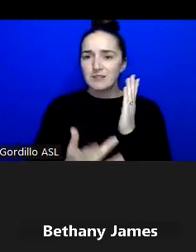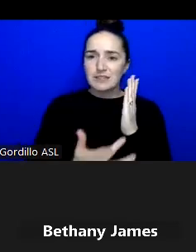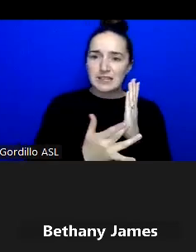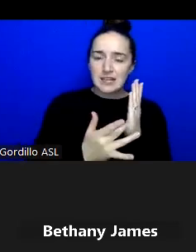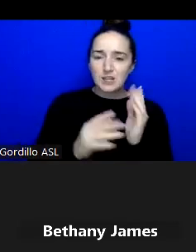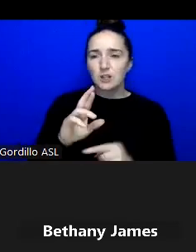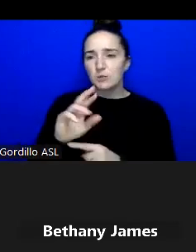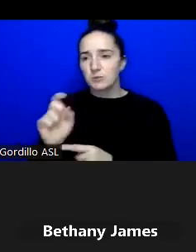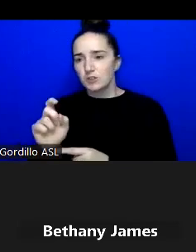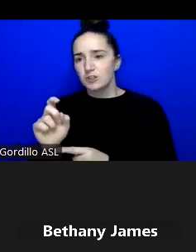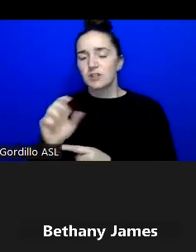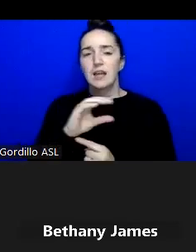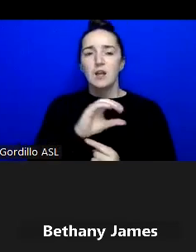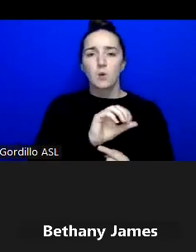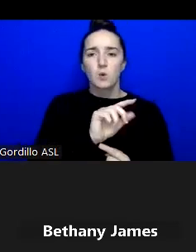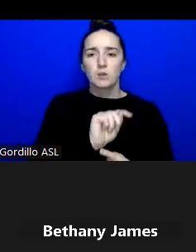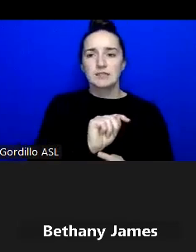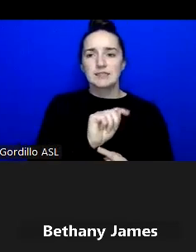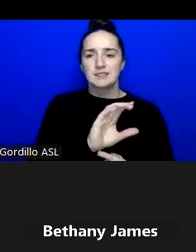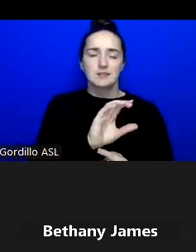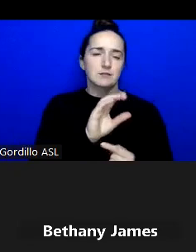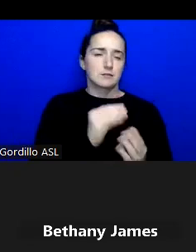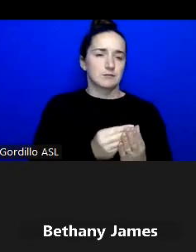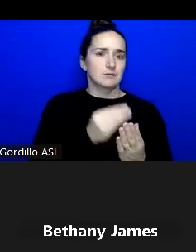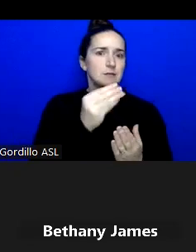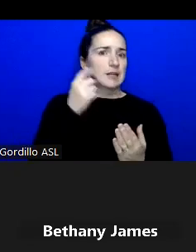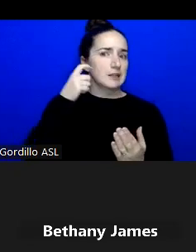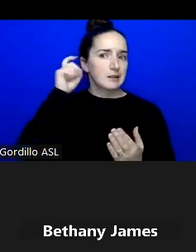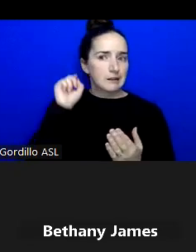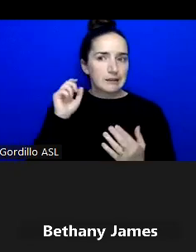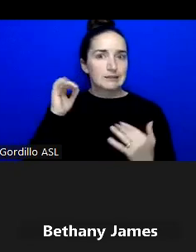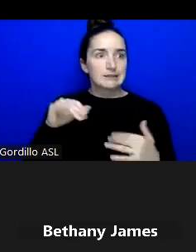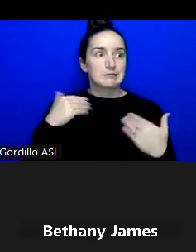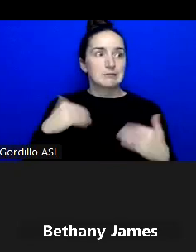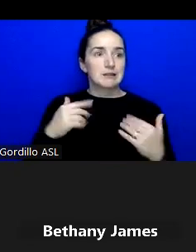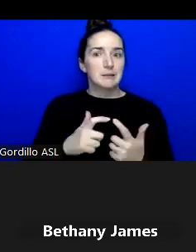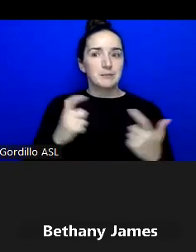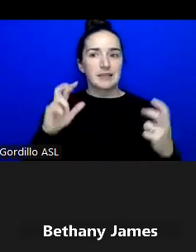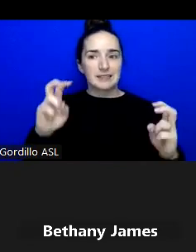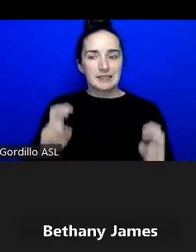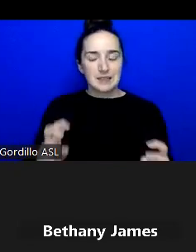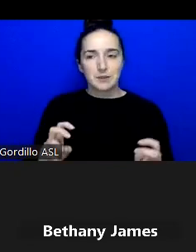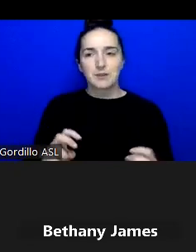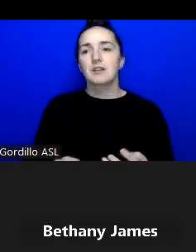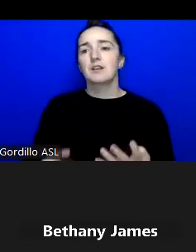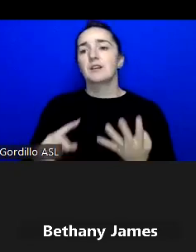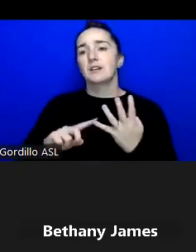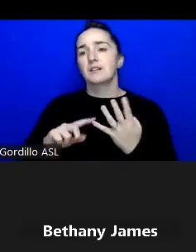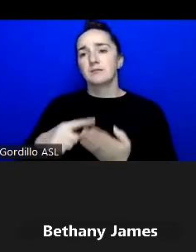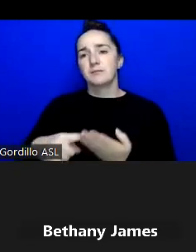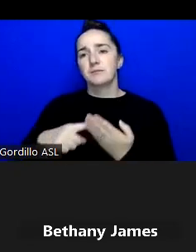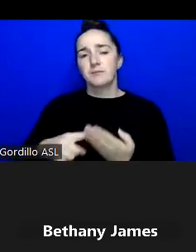and OTC hearing aids, obviously the kind of elephant in the room. What it looks like when somebody is going through